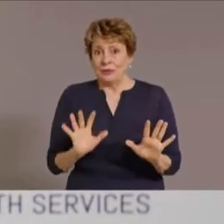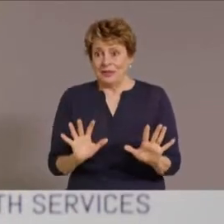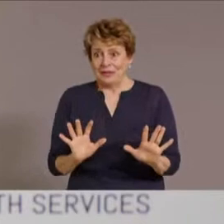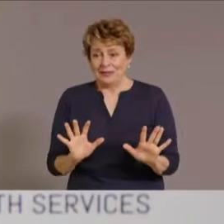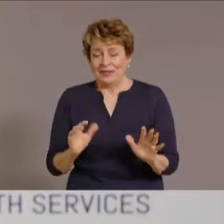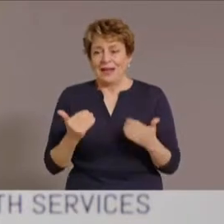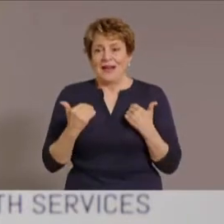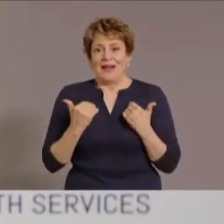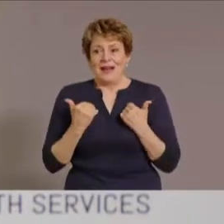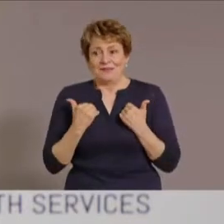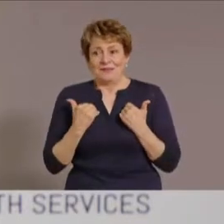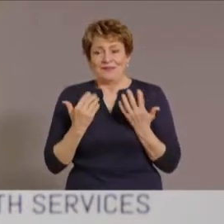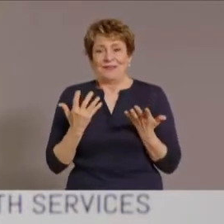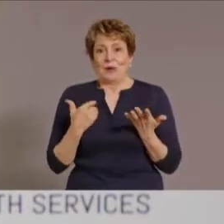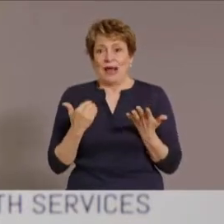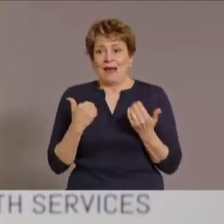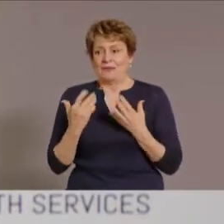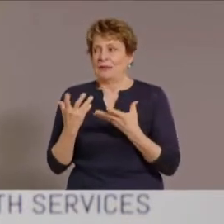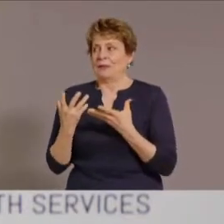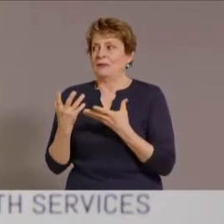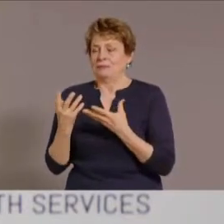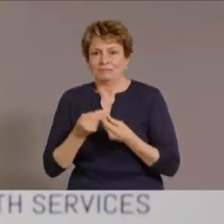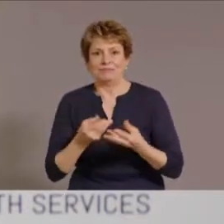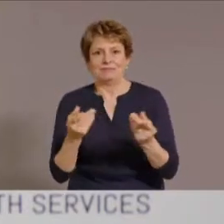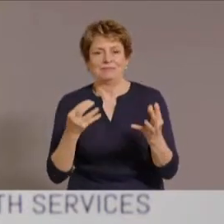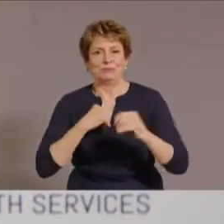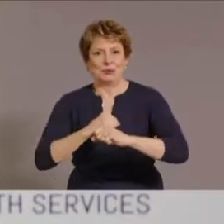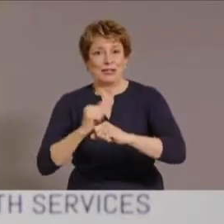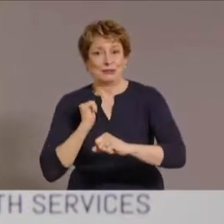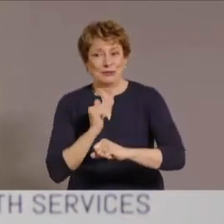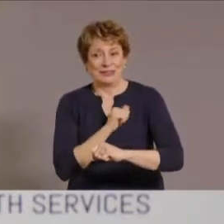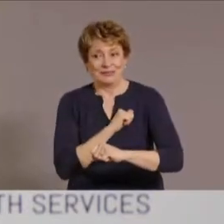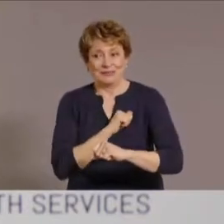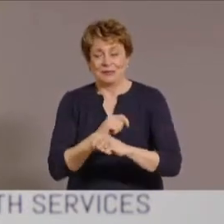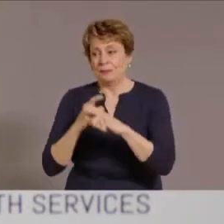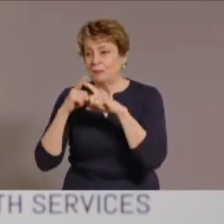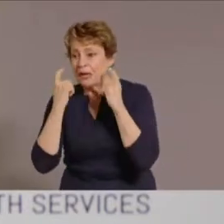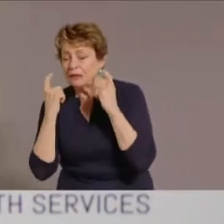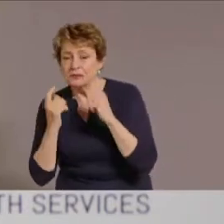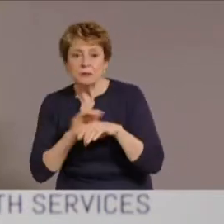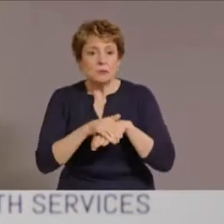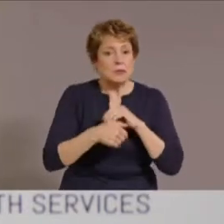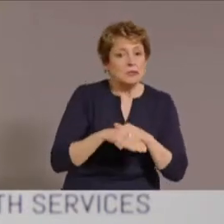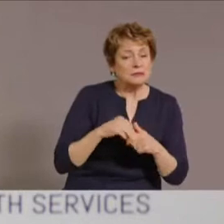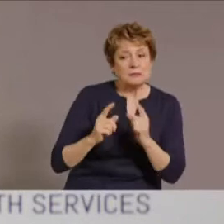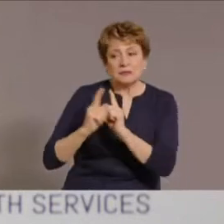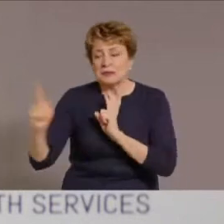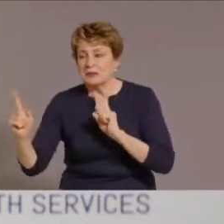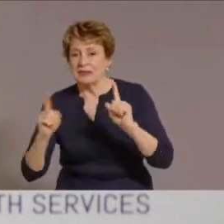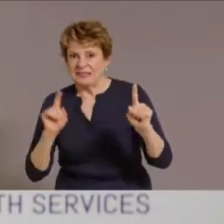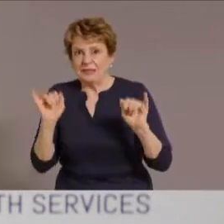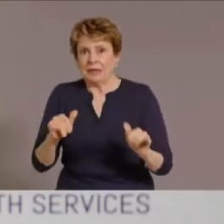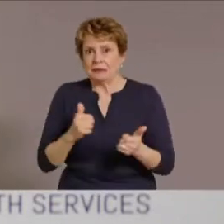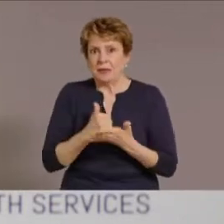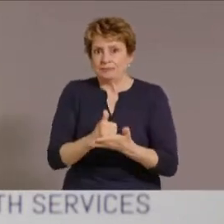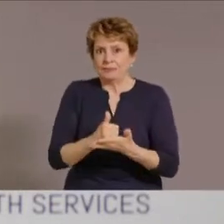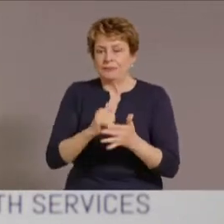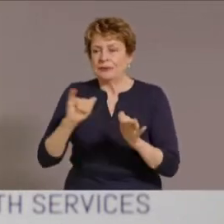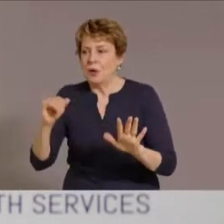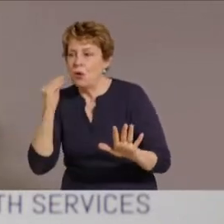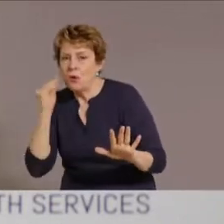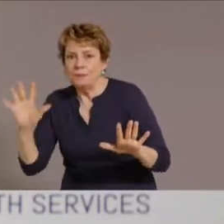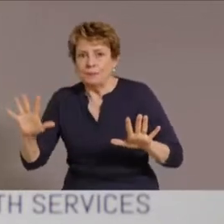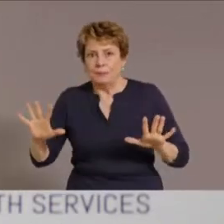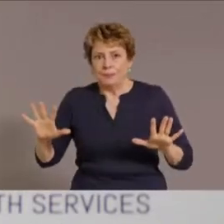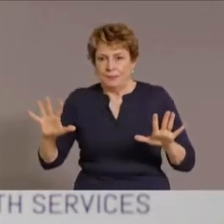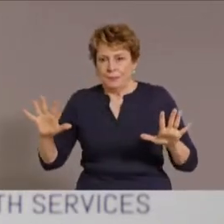distant, staying home when you're sick will help prevent the transmission. And we have a highly effective vaccine that reduces